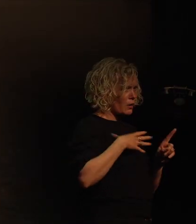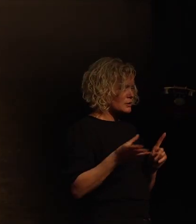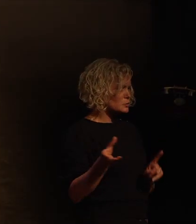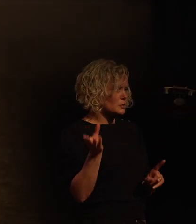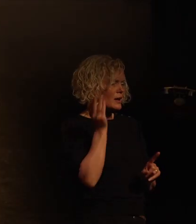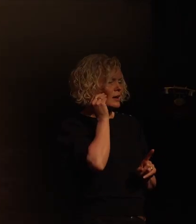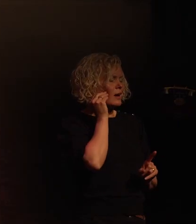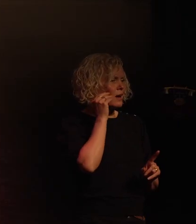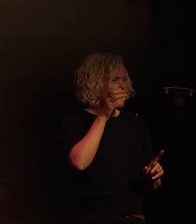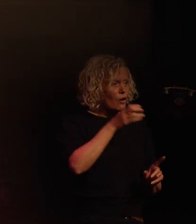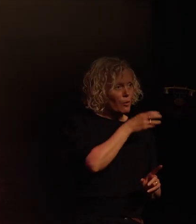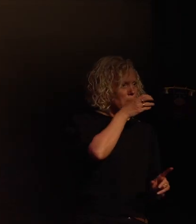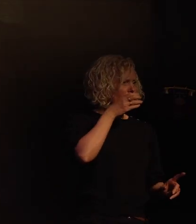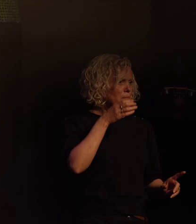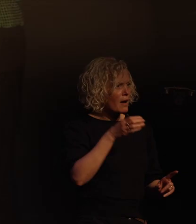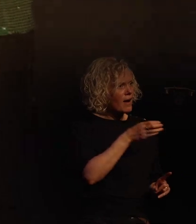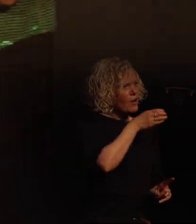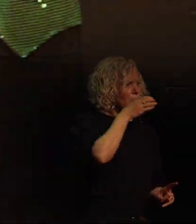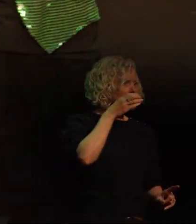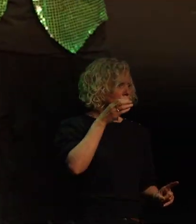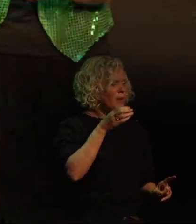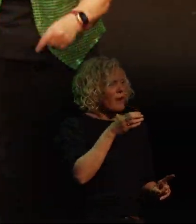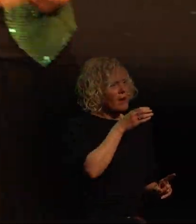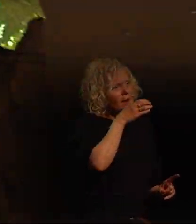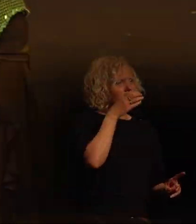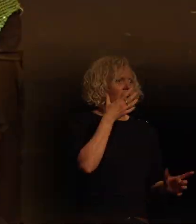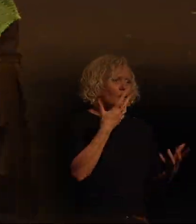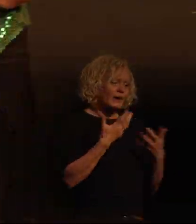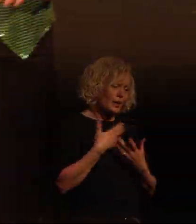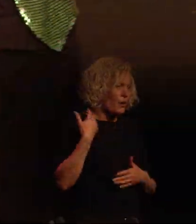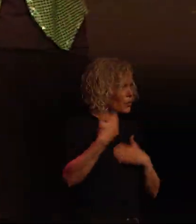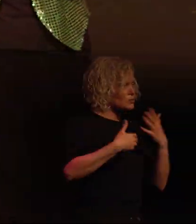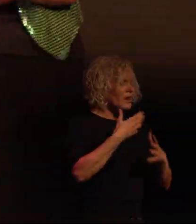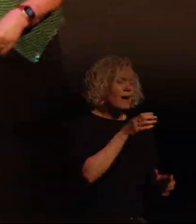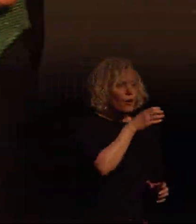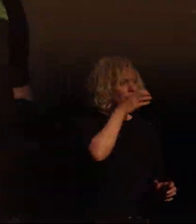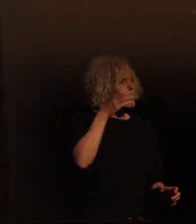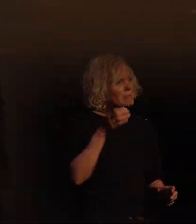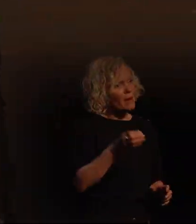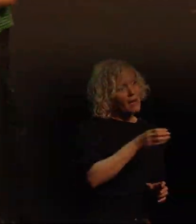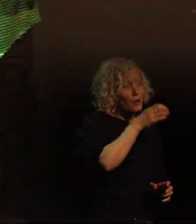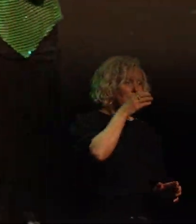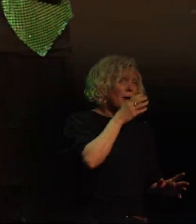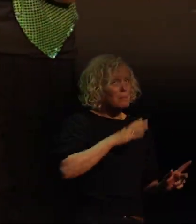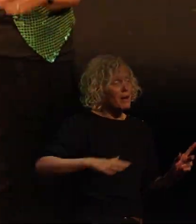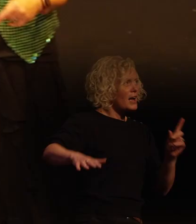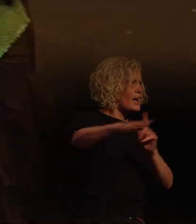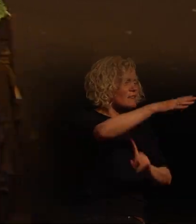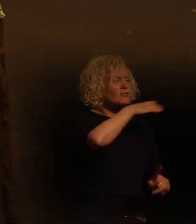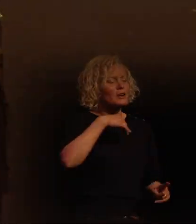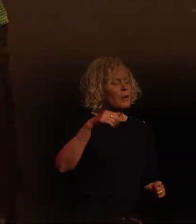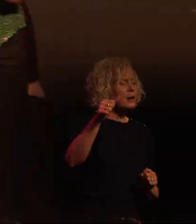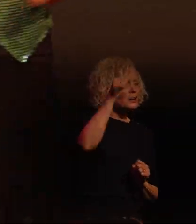they want to hear. Oom pa pa, oom pa pa, that's how it goes. Oh, papa, oh,